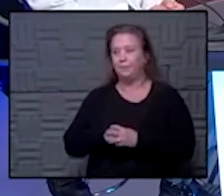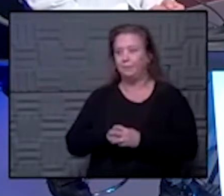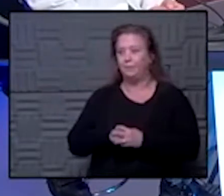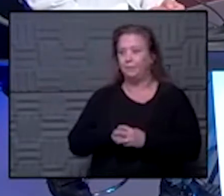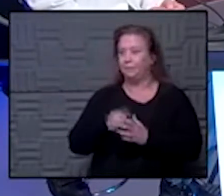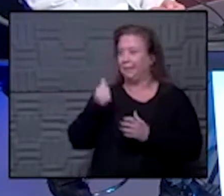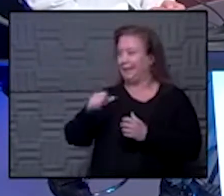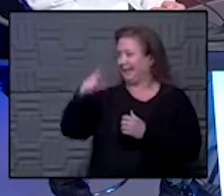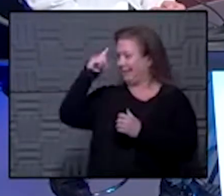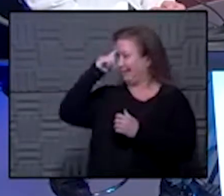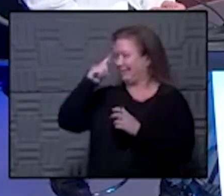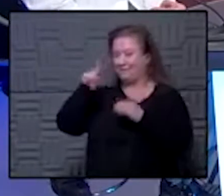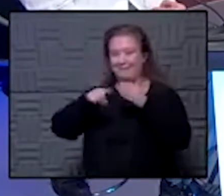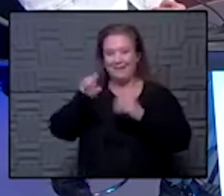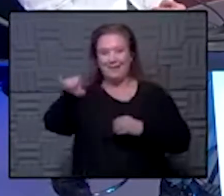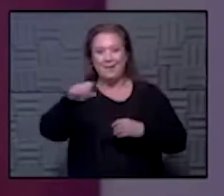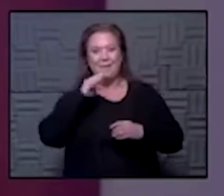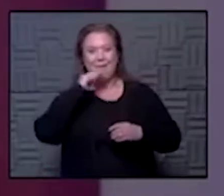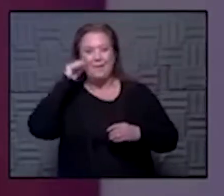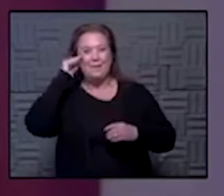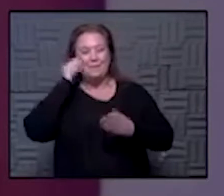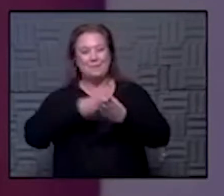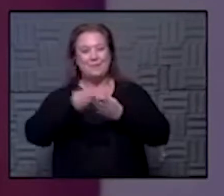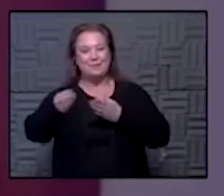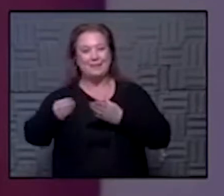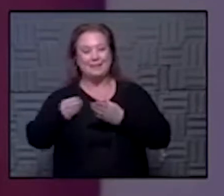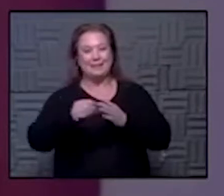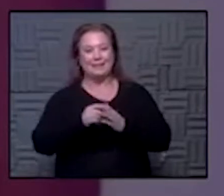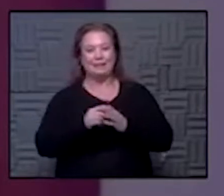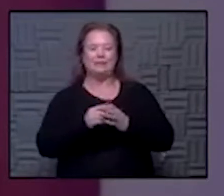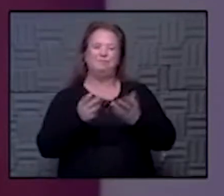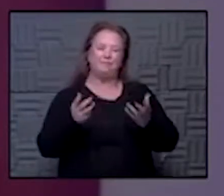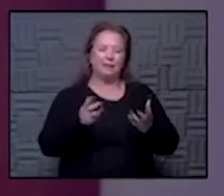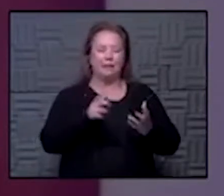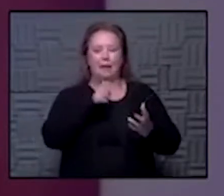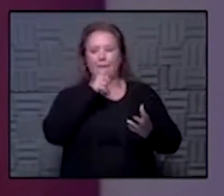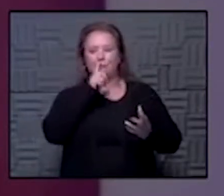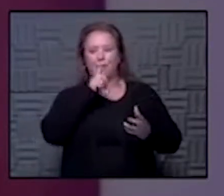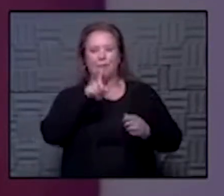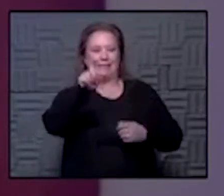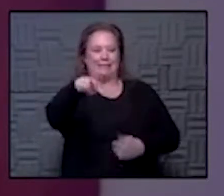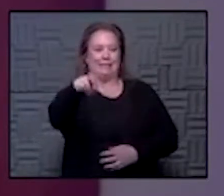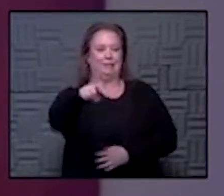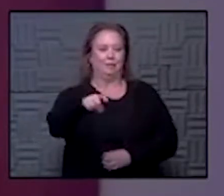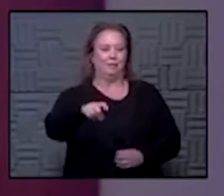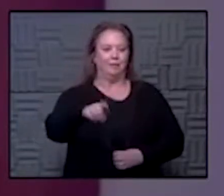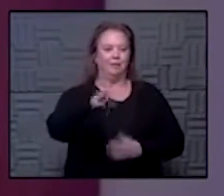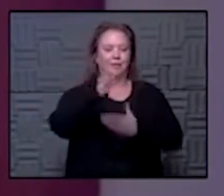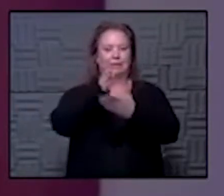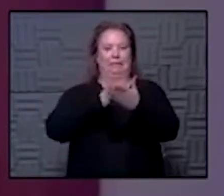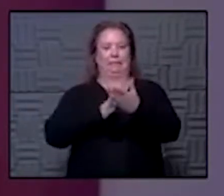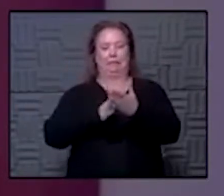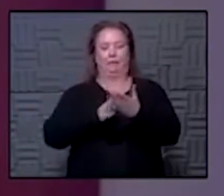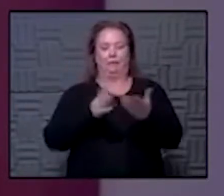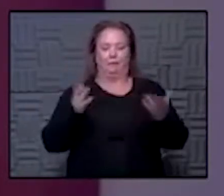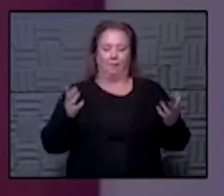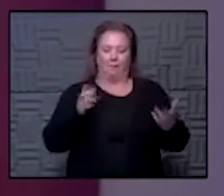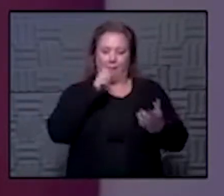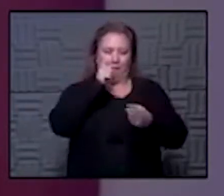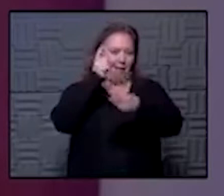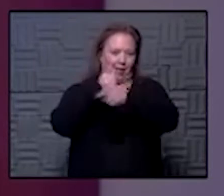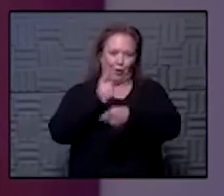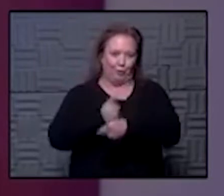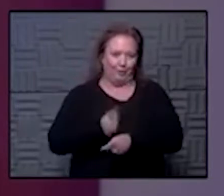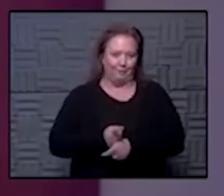Any thoughts, Sean? I don't know if it's absolutely necessary. You know, some of these are not all